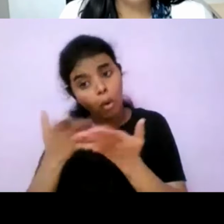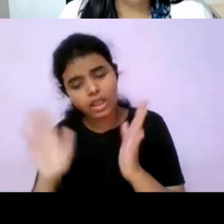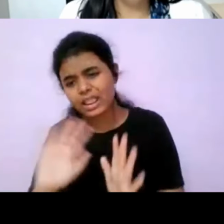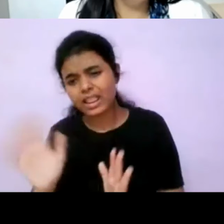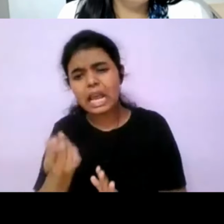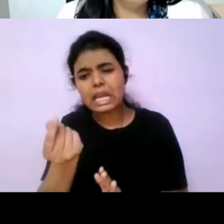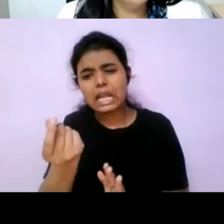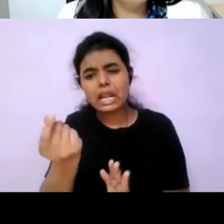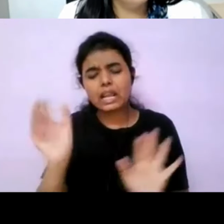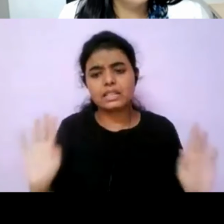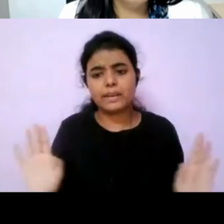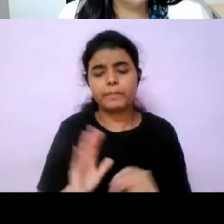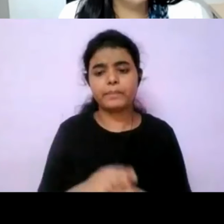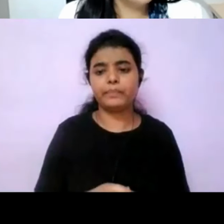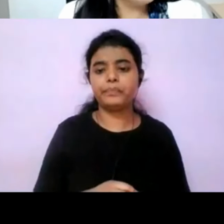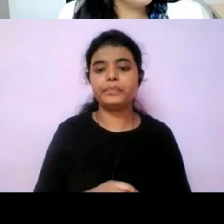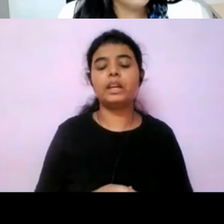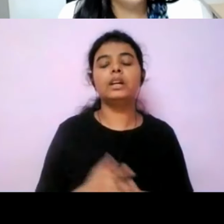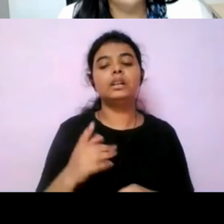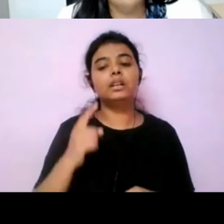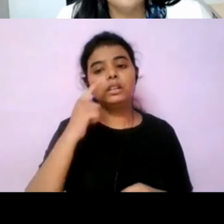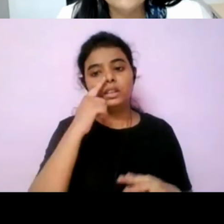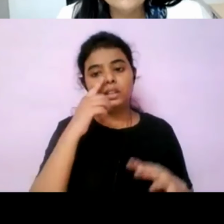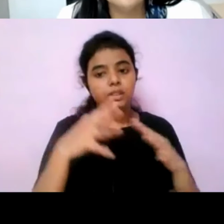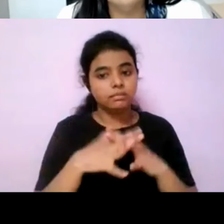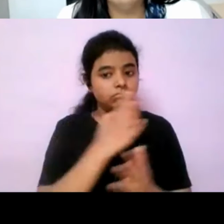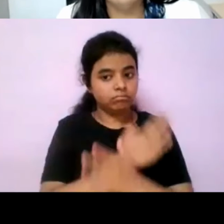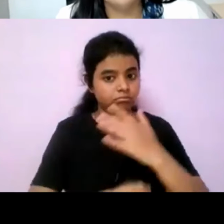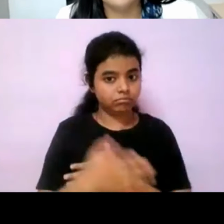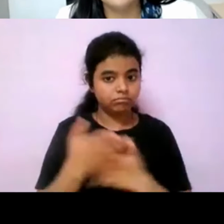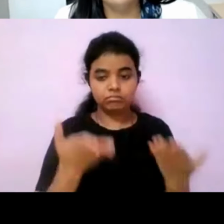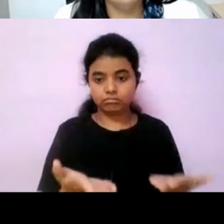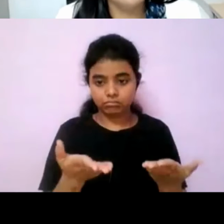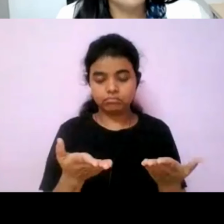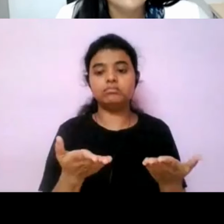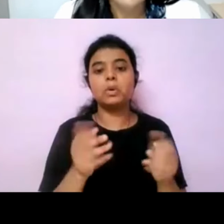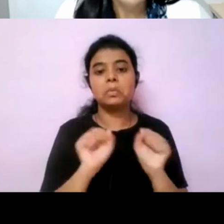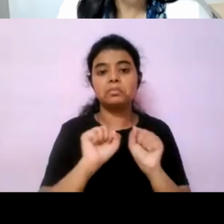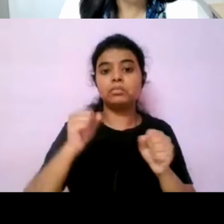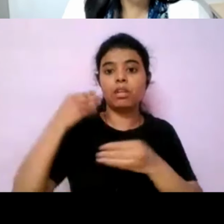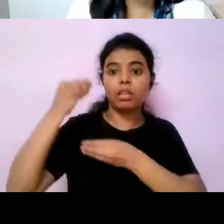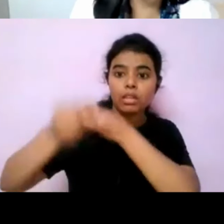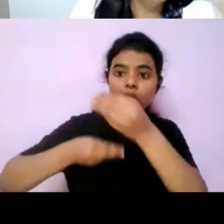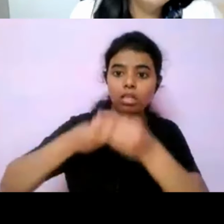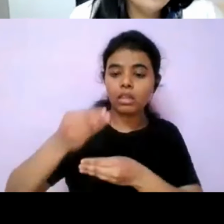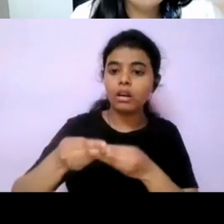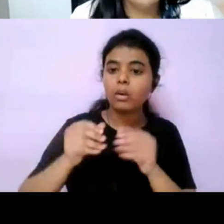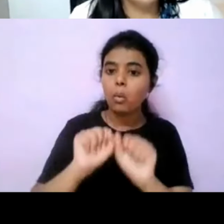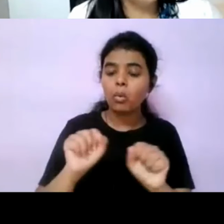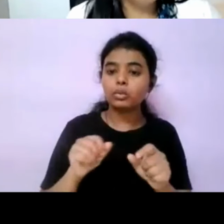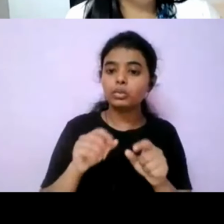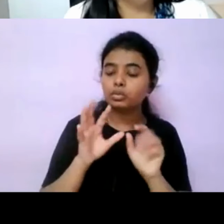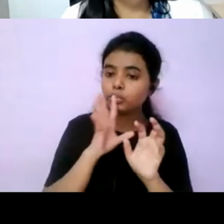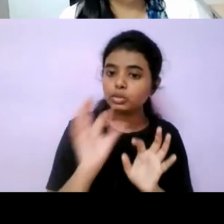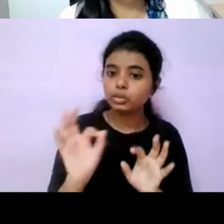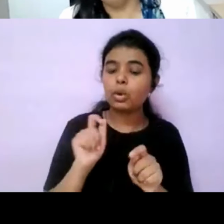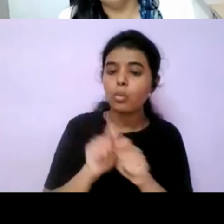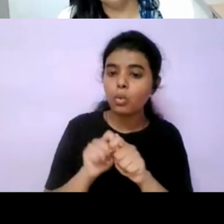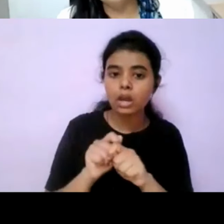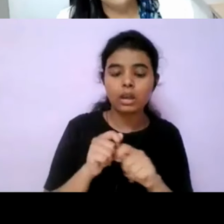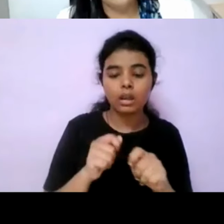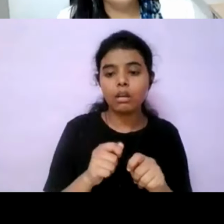Because disabled women are perceived as asexual and deemed unsuitable for traditional roles, many a time they have greater freedom